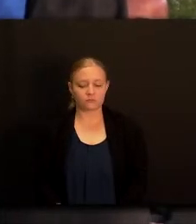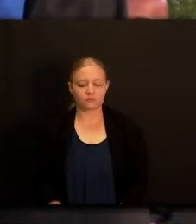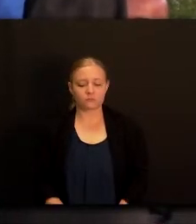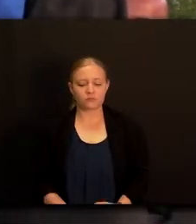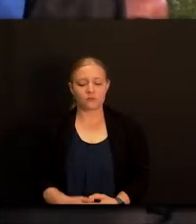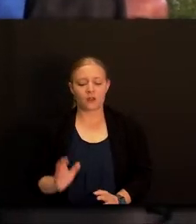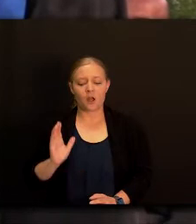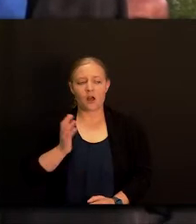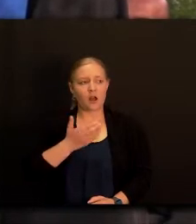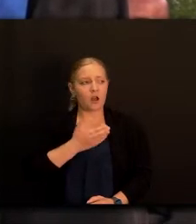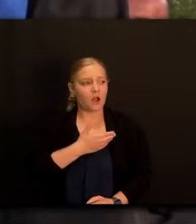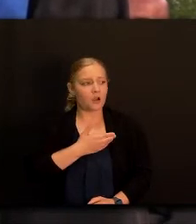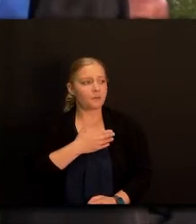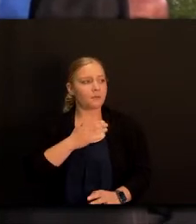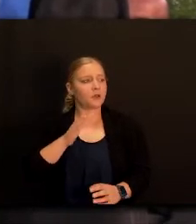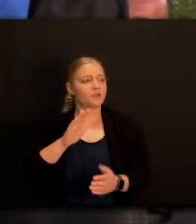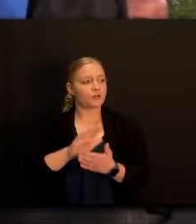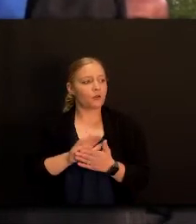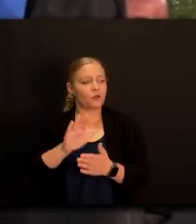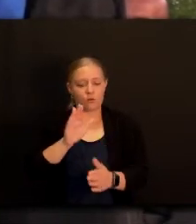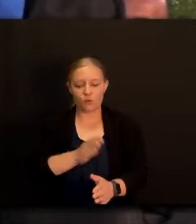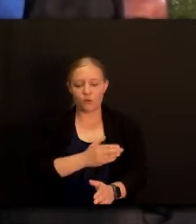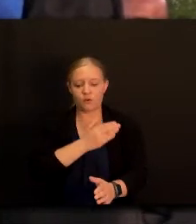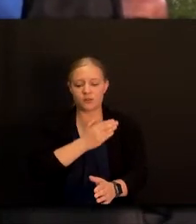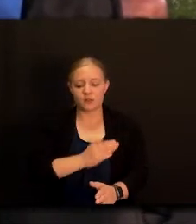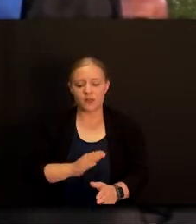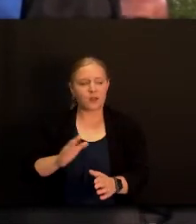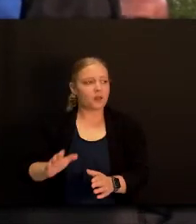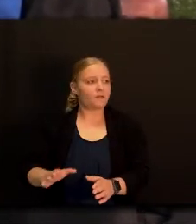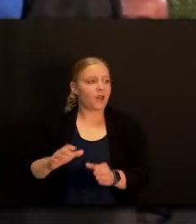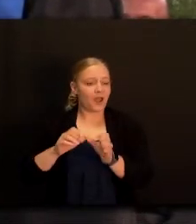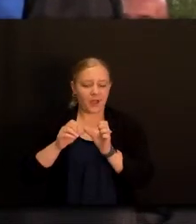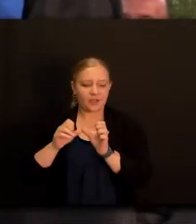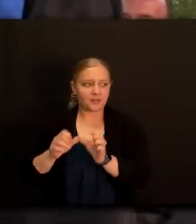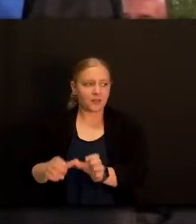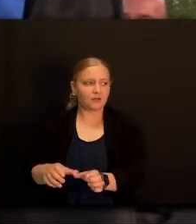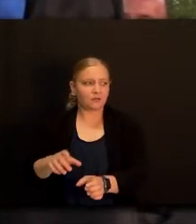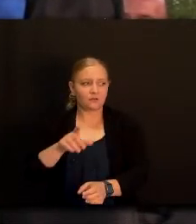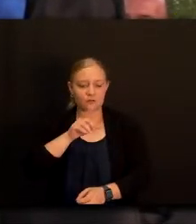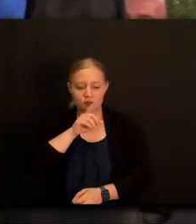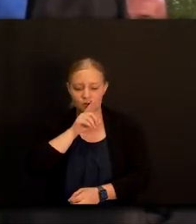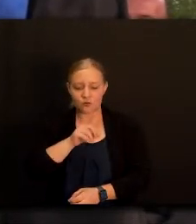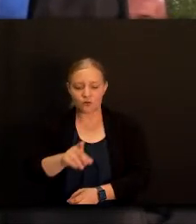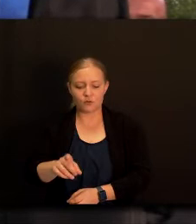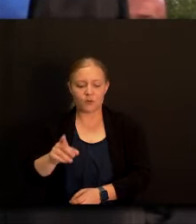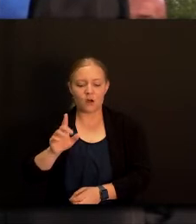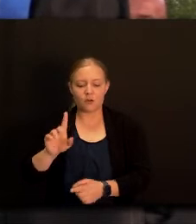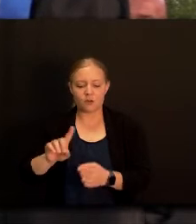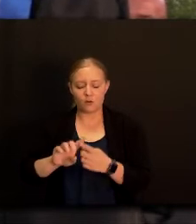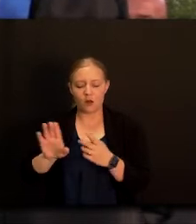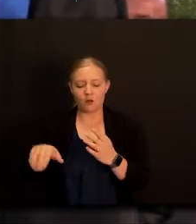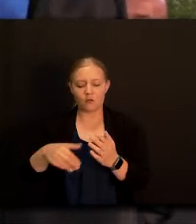Our alma mater, steadfast, true to